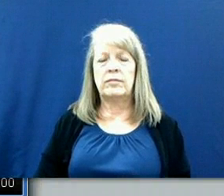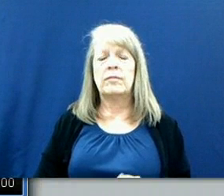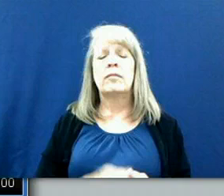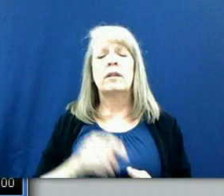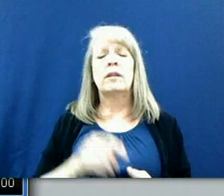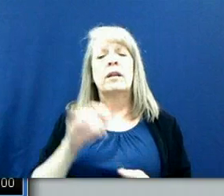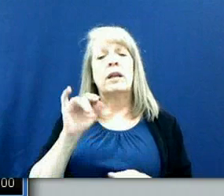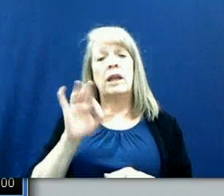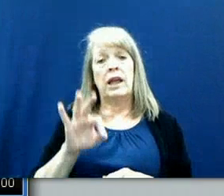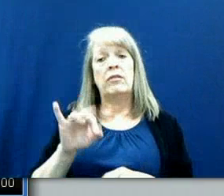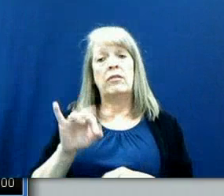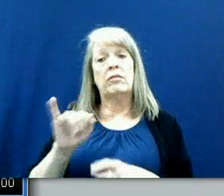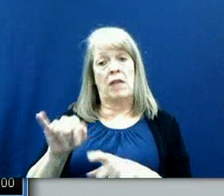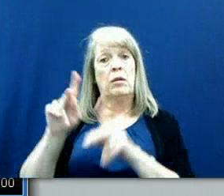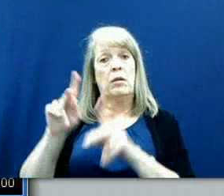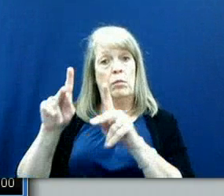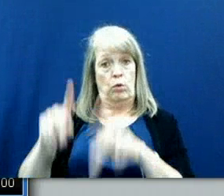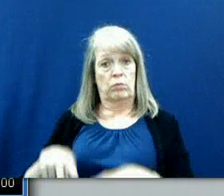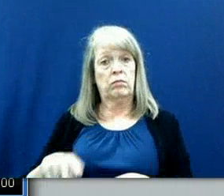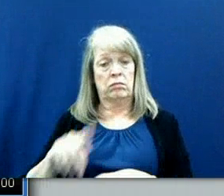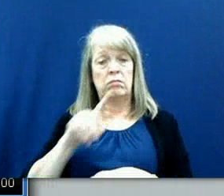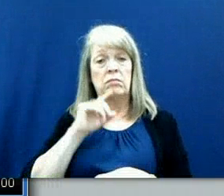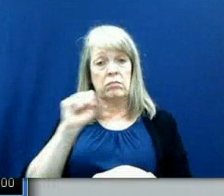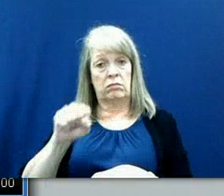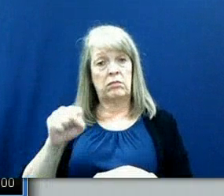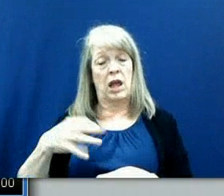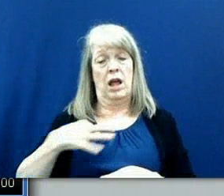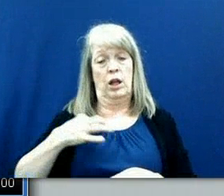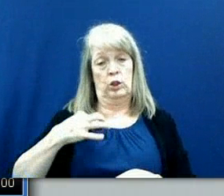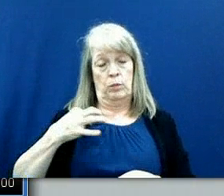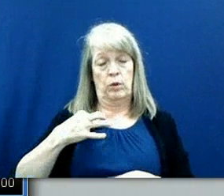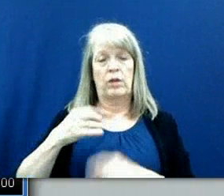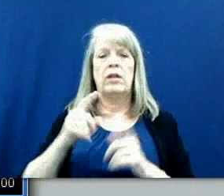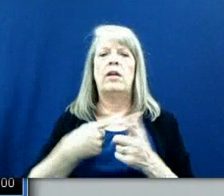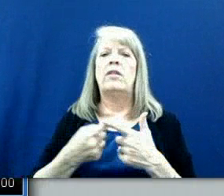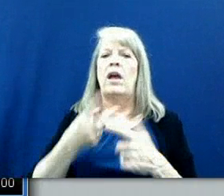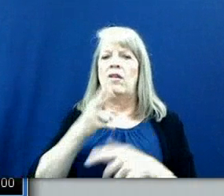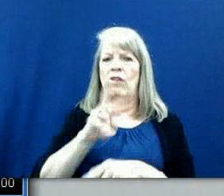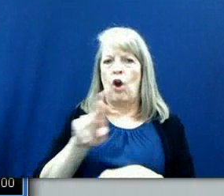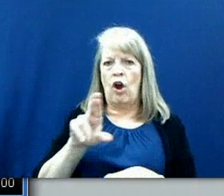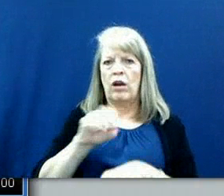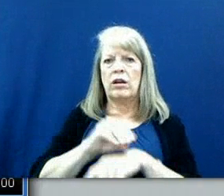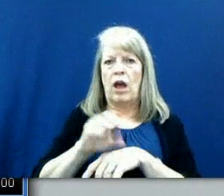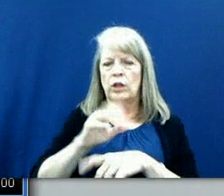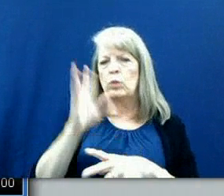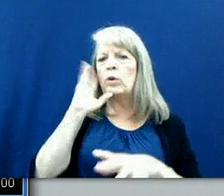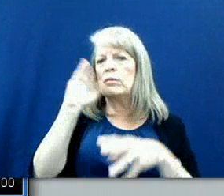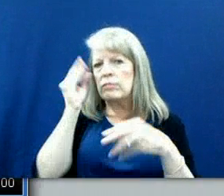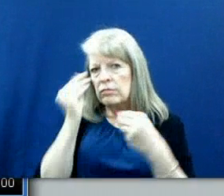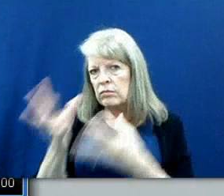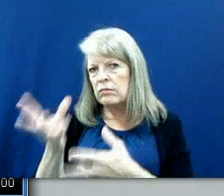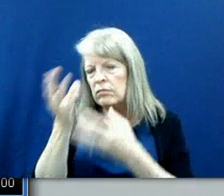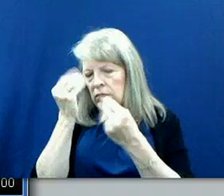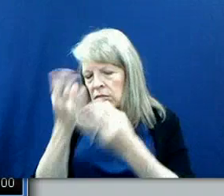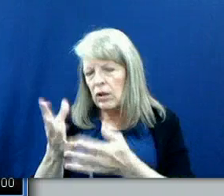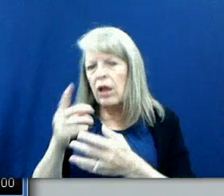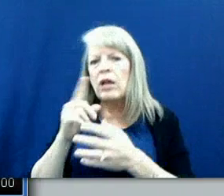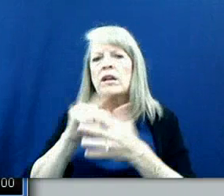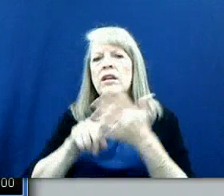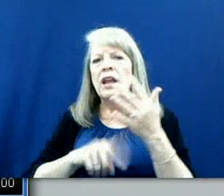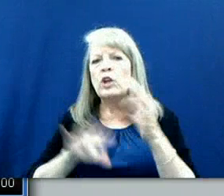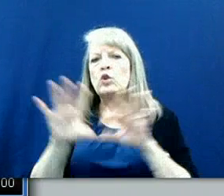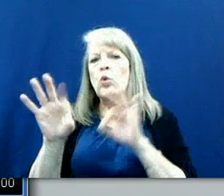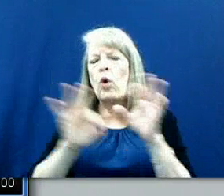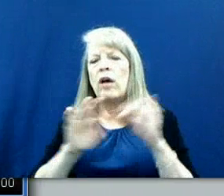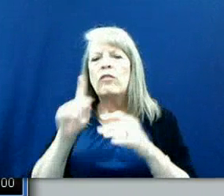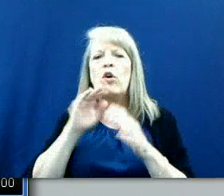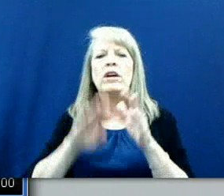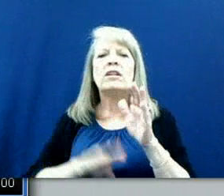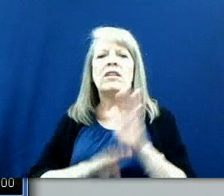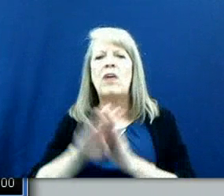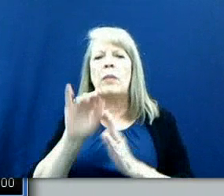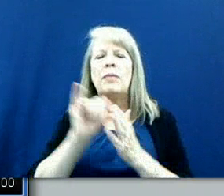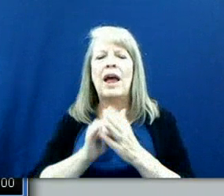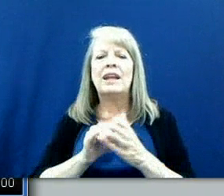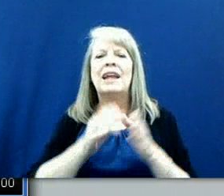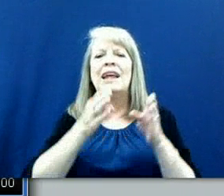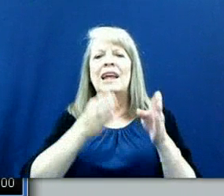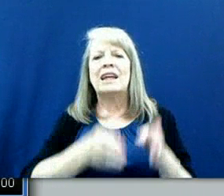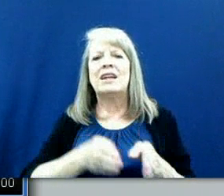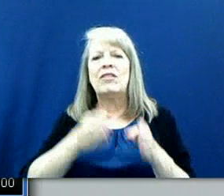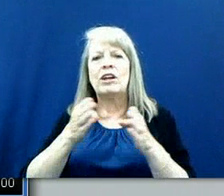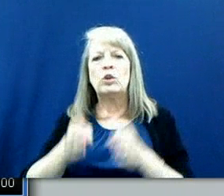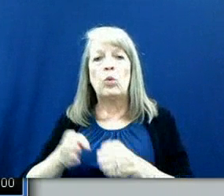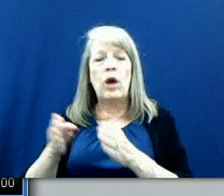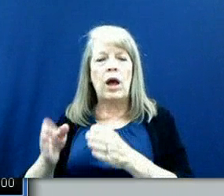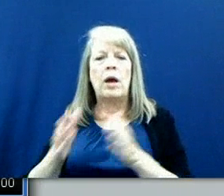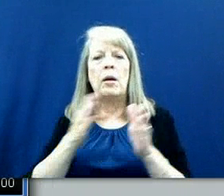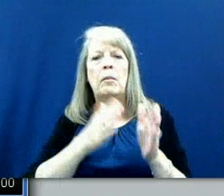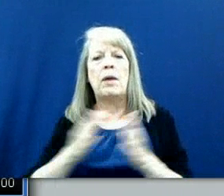If an individual is eligible, the VR counselor provides information about choices for developing an individualized plan